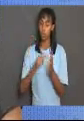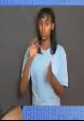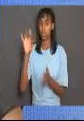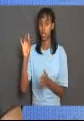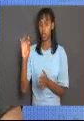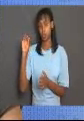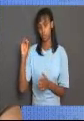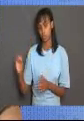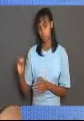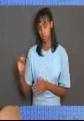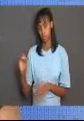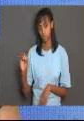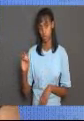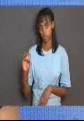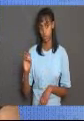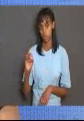6.8%,